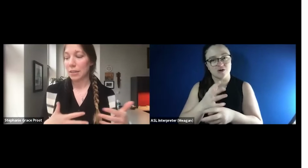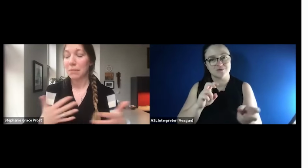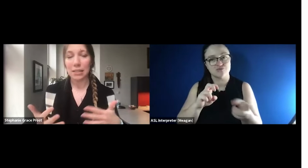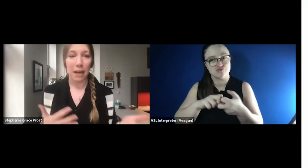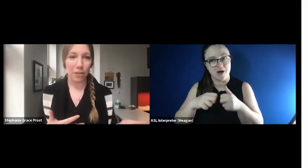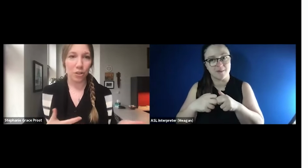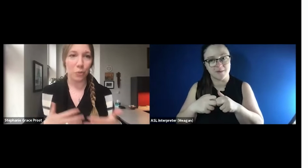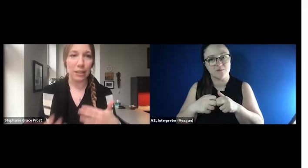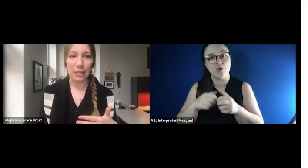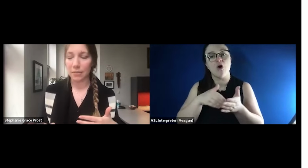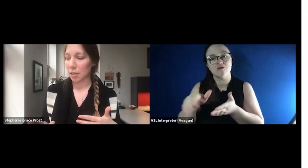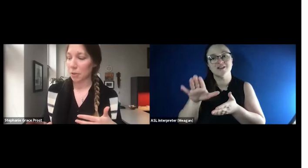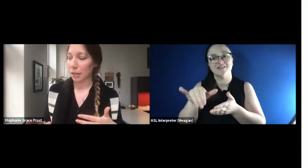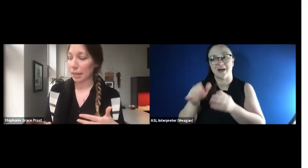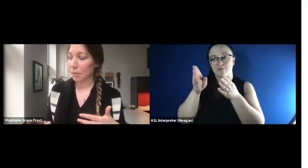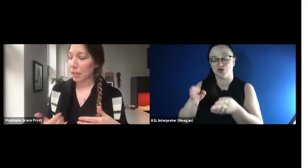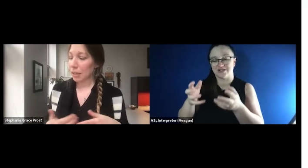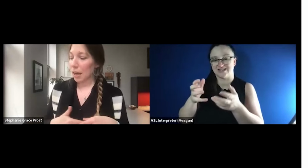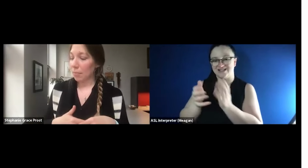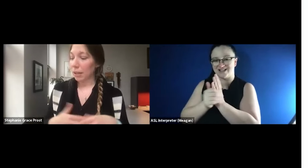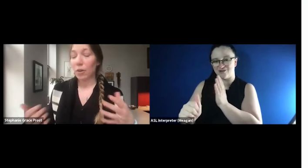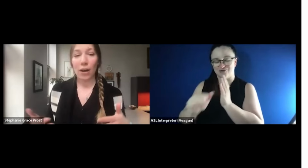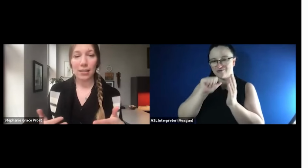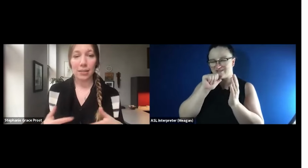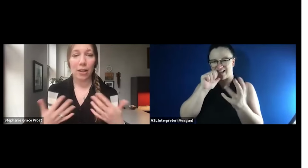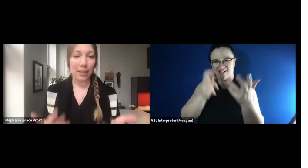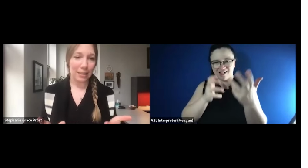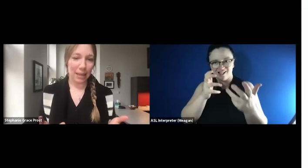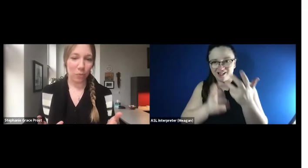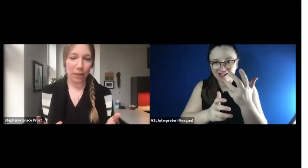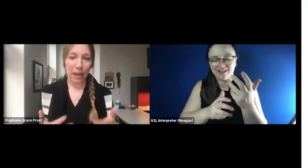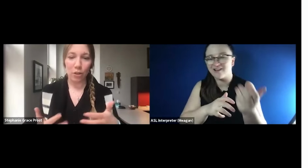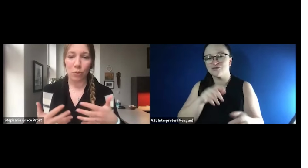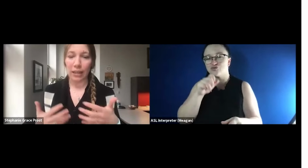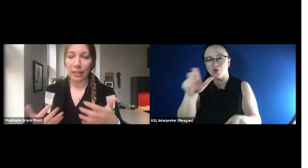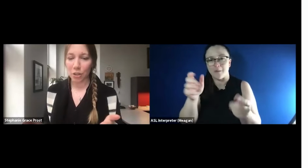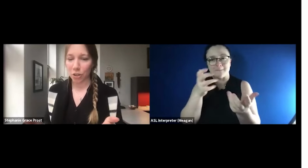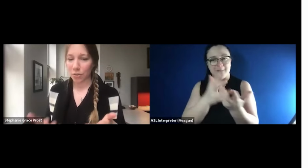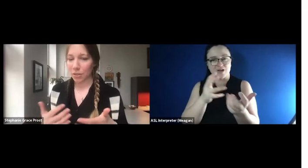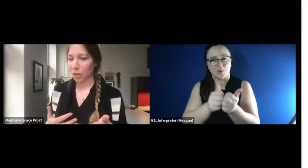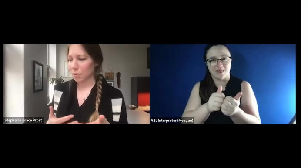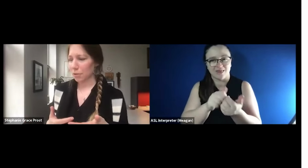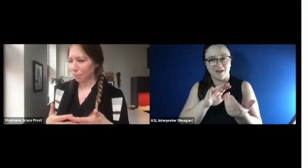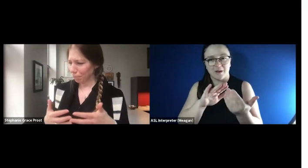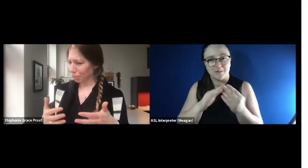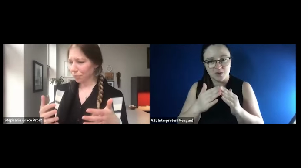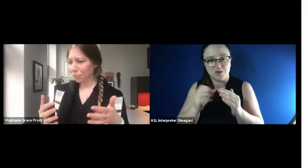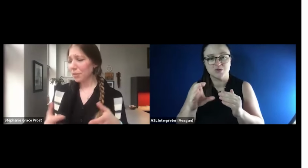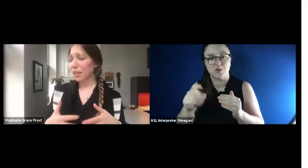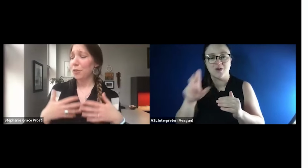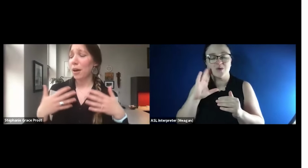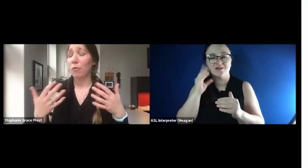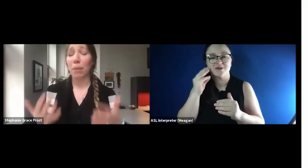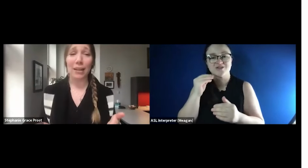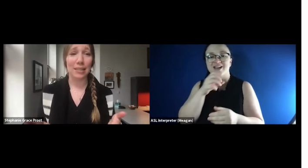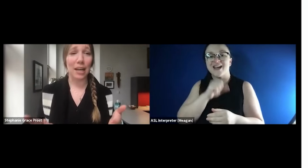are often mismatched with the needs of the community. Likewise, they're going to contend with age-related issues in terms of